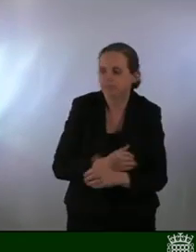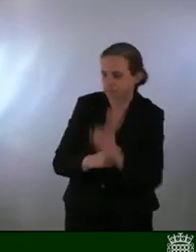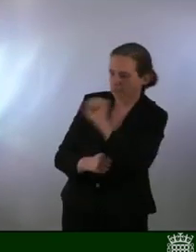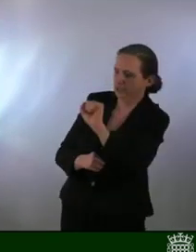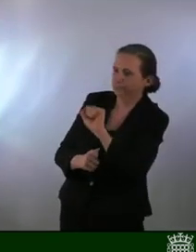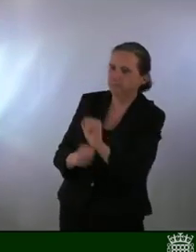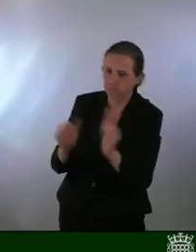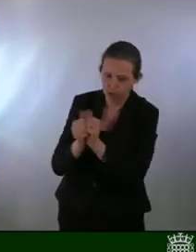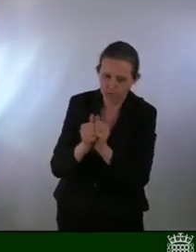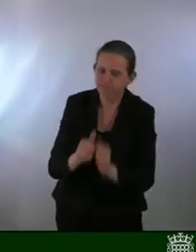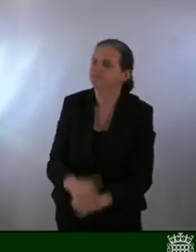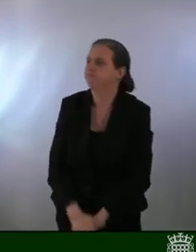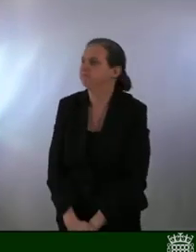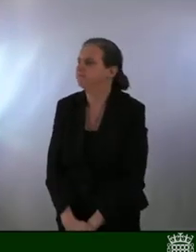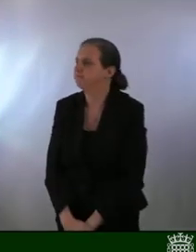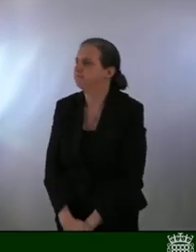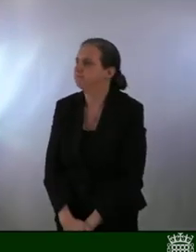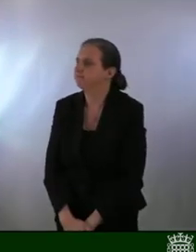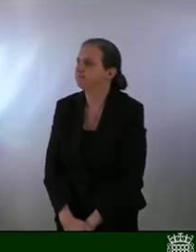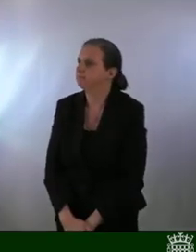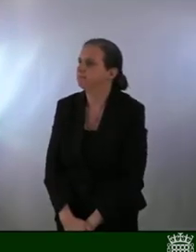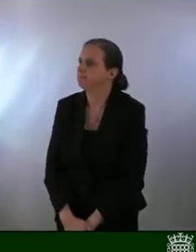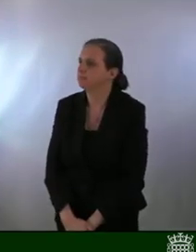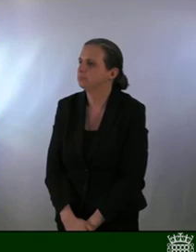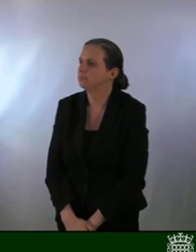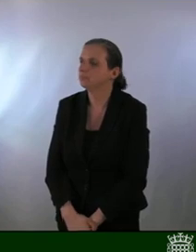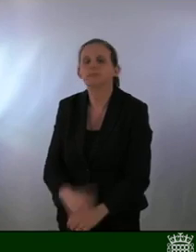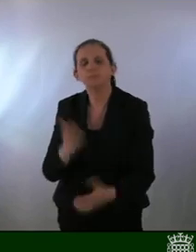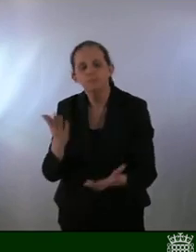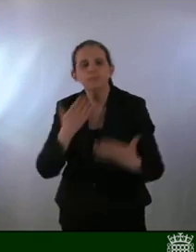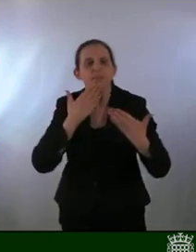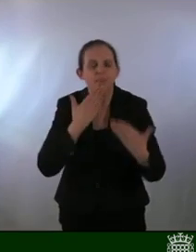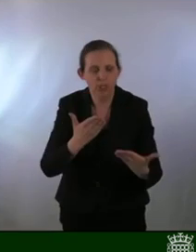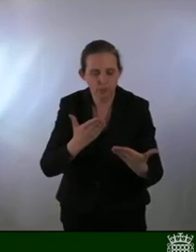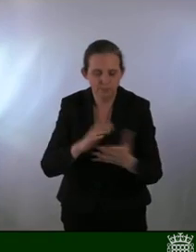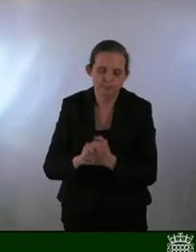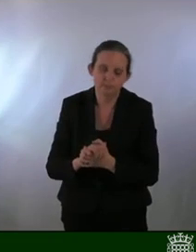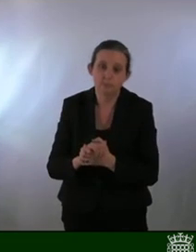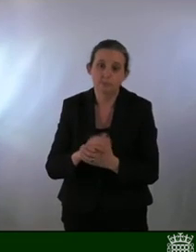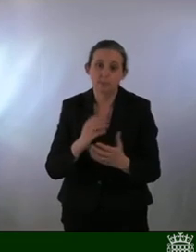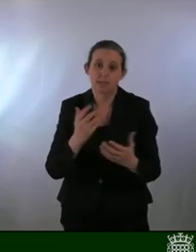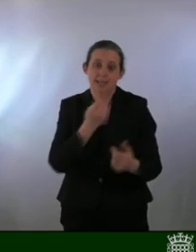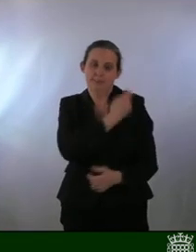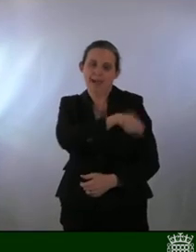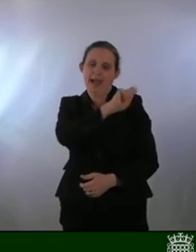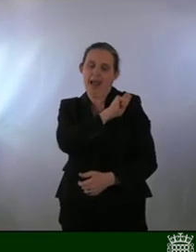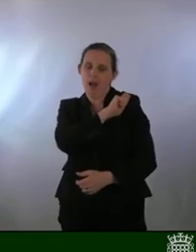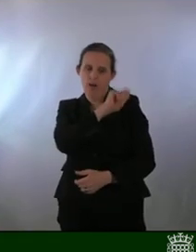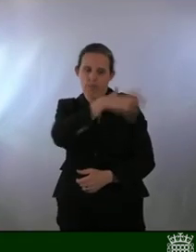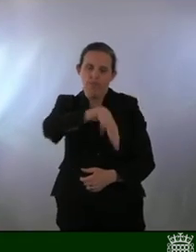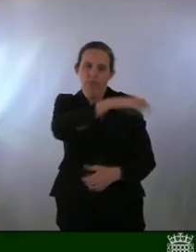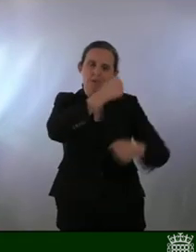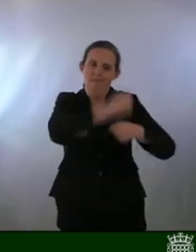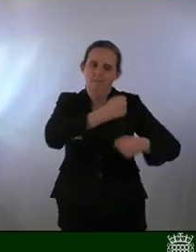Claudia Webb. Thank you, Mr. Speaker. Thank you, Mr. Speaker. The Spanish government recently announced